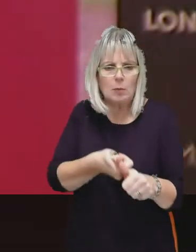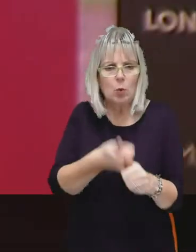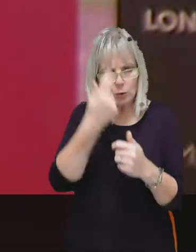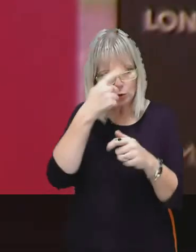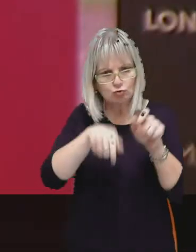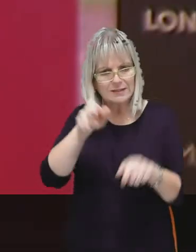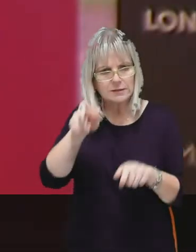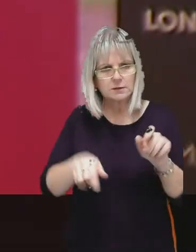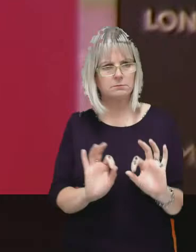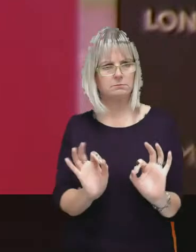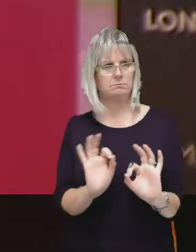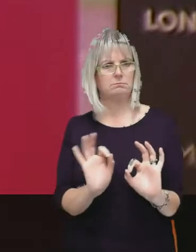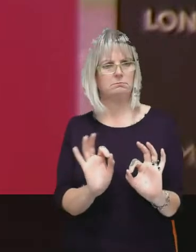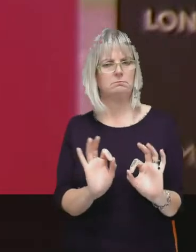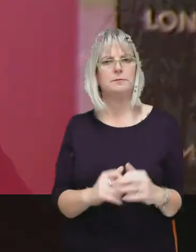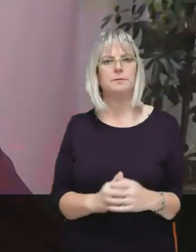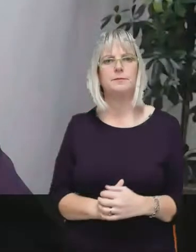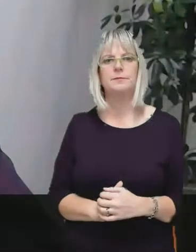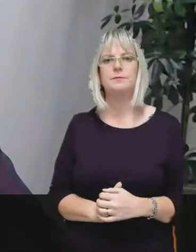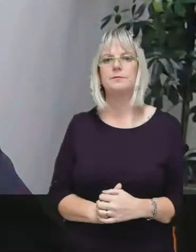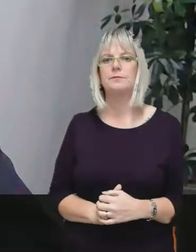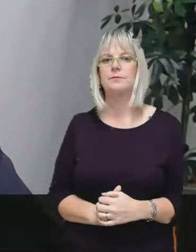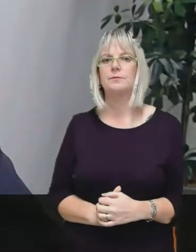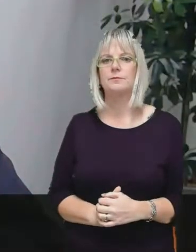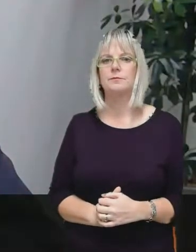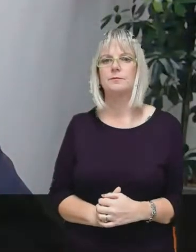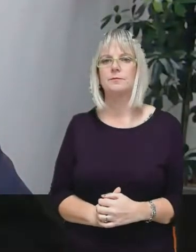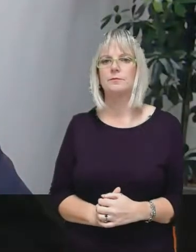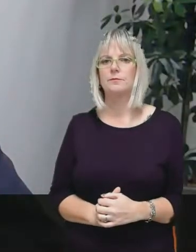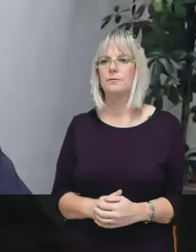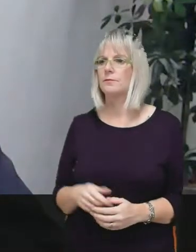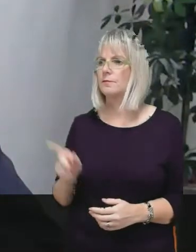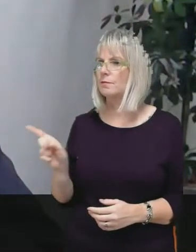Mr. Mayor. Lindsay, which scheme do you mean?